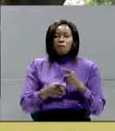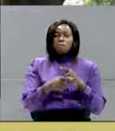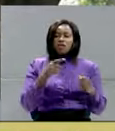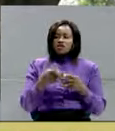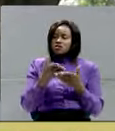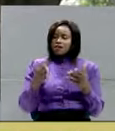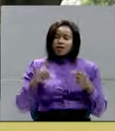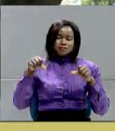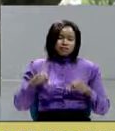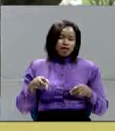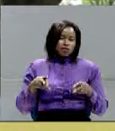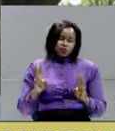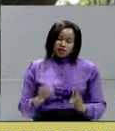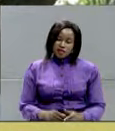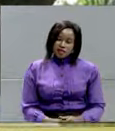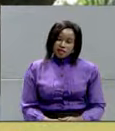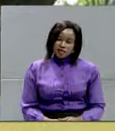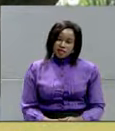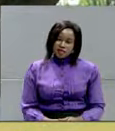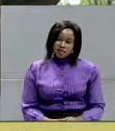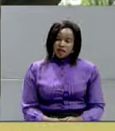blood with impunity.